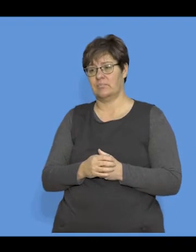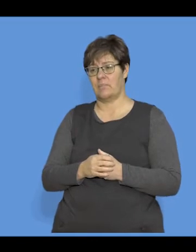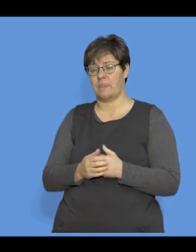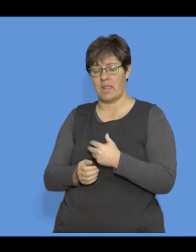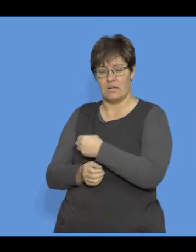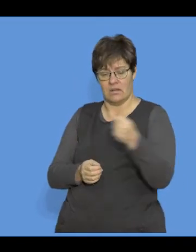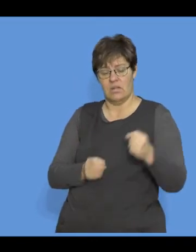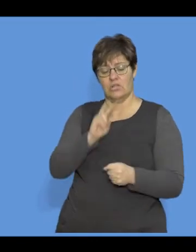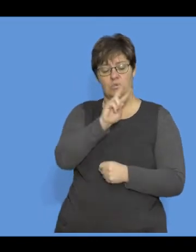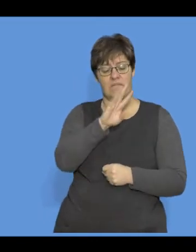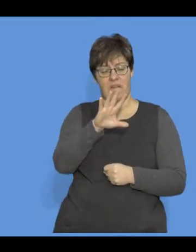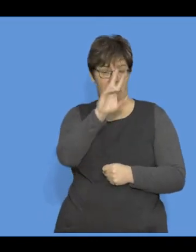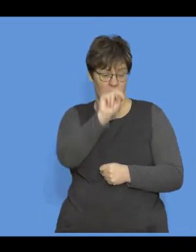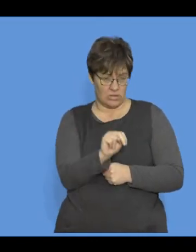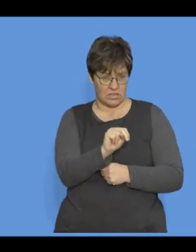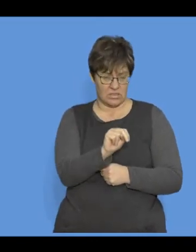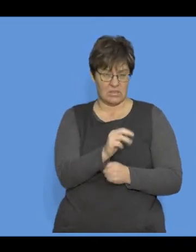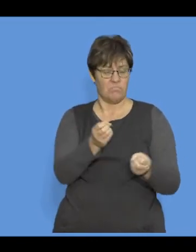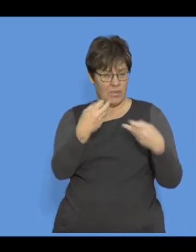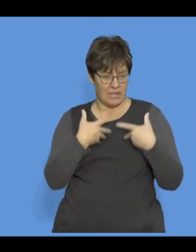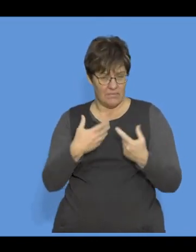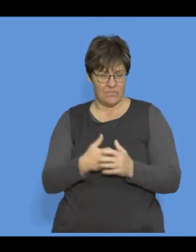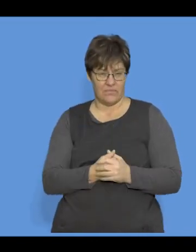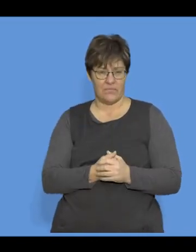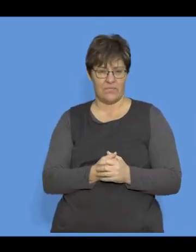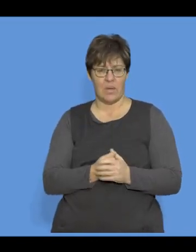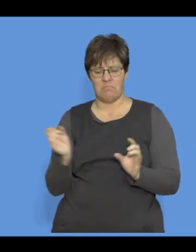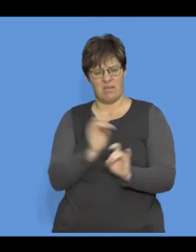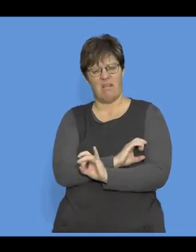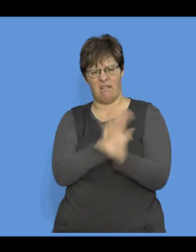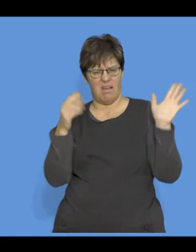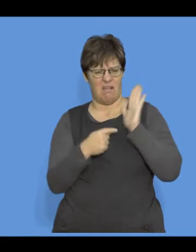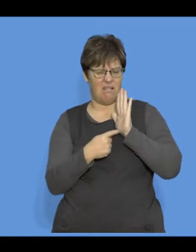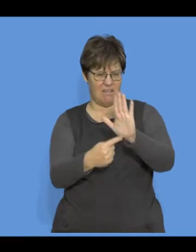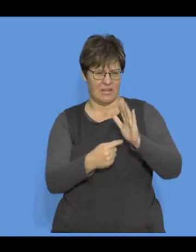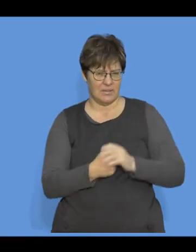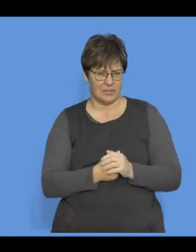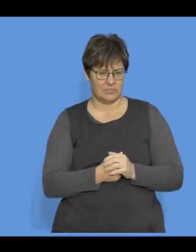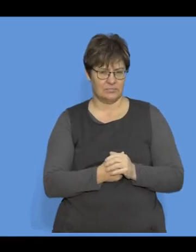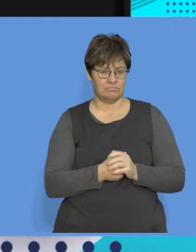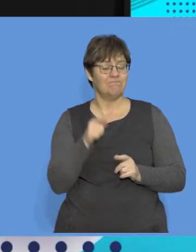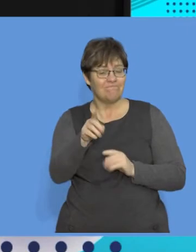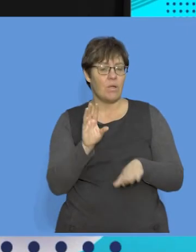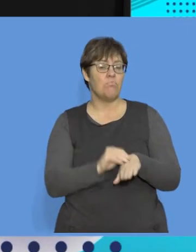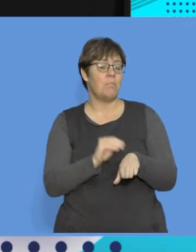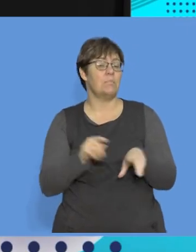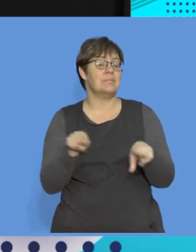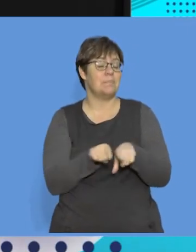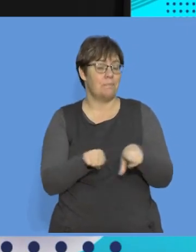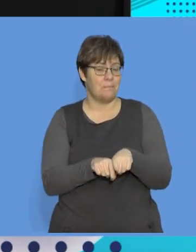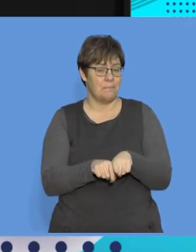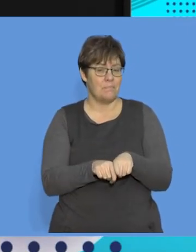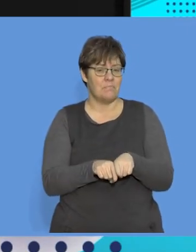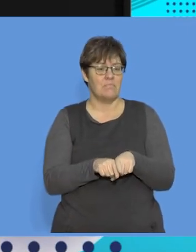25 newtons, this is what we were given, and it's quite clear. These type of problems where you have